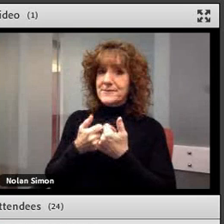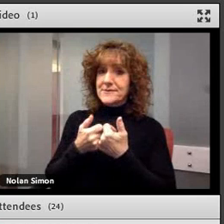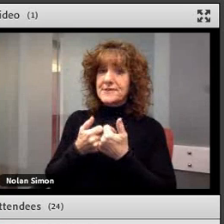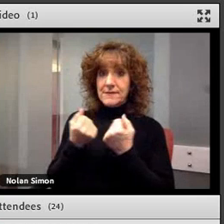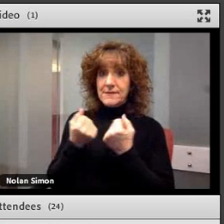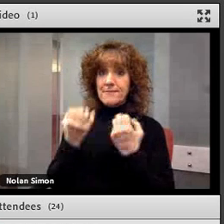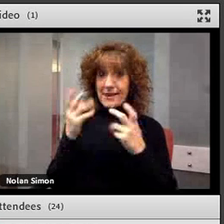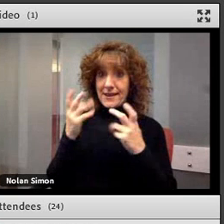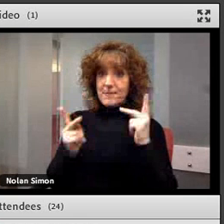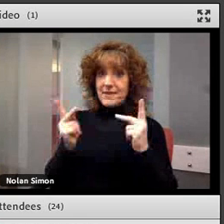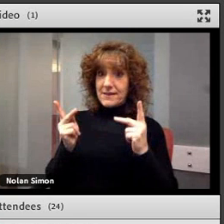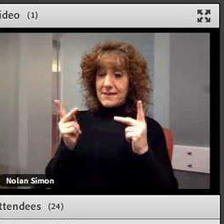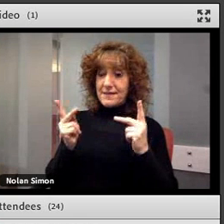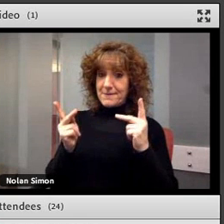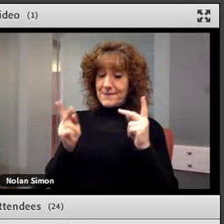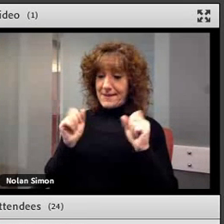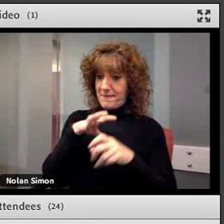multiplayer games?